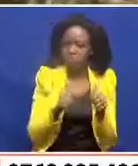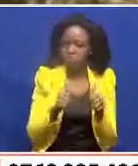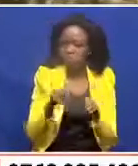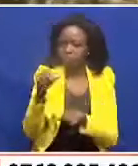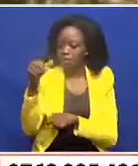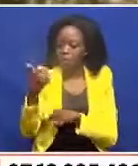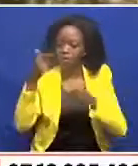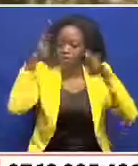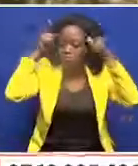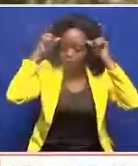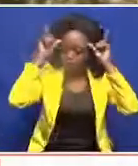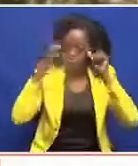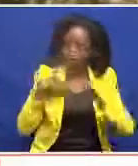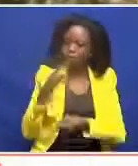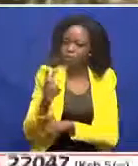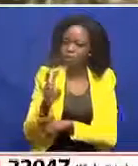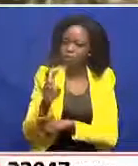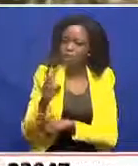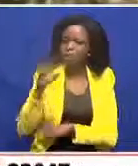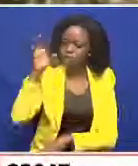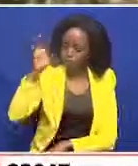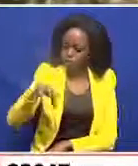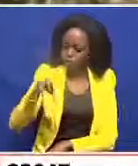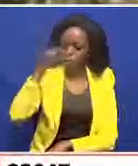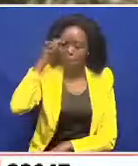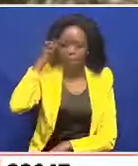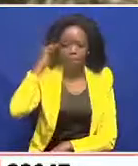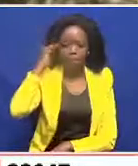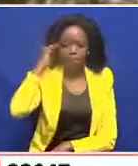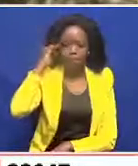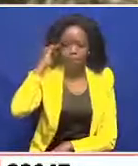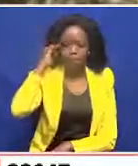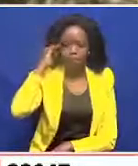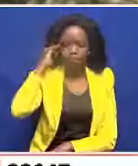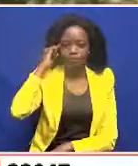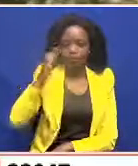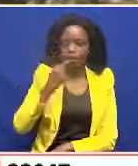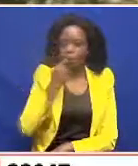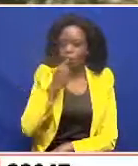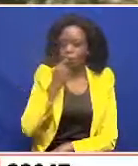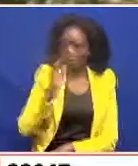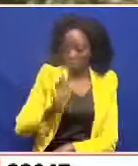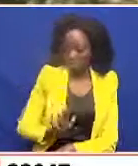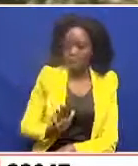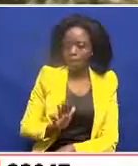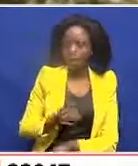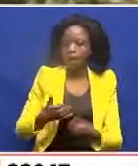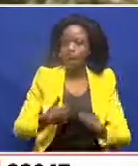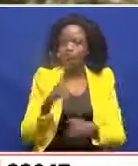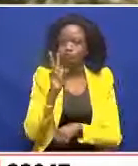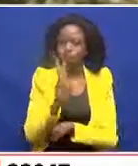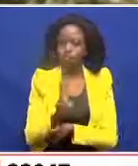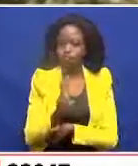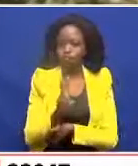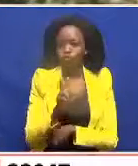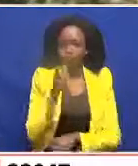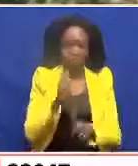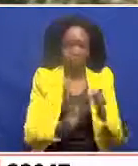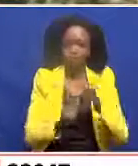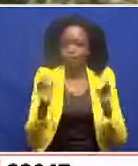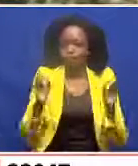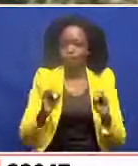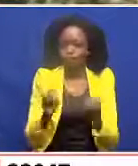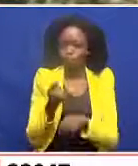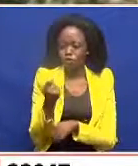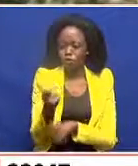ng'ombe mwingine ni ng'ombe mfupi mweusi alafu kwa matiti zake kuna matiti mbili yenye ikamuliwa yenye ni zile